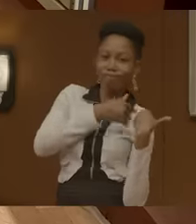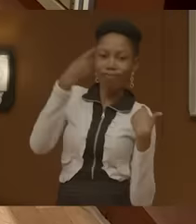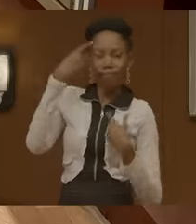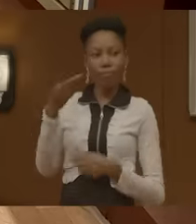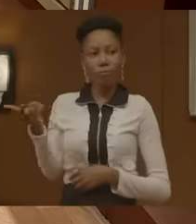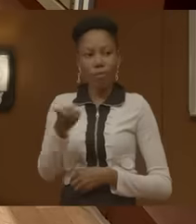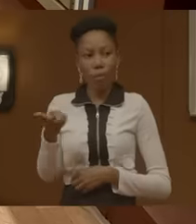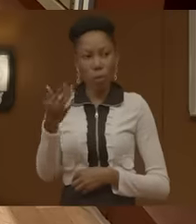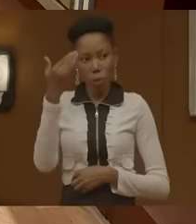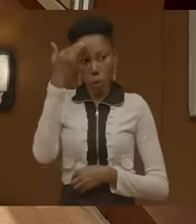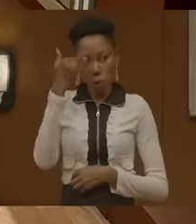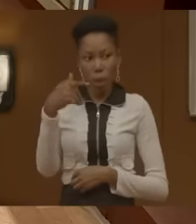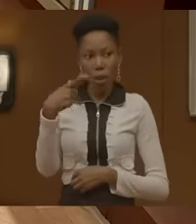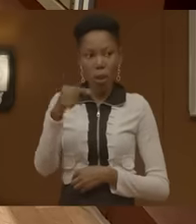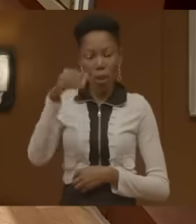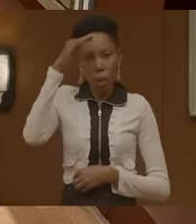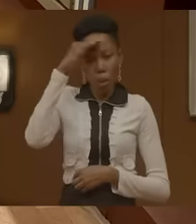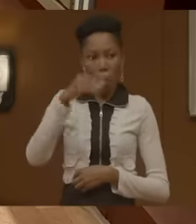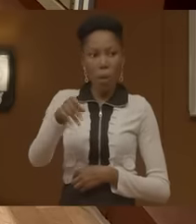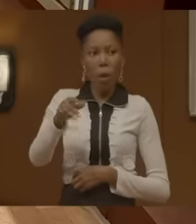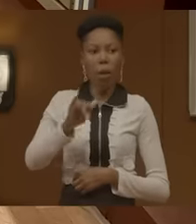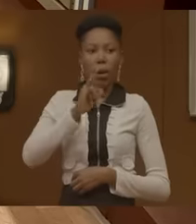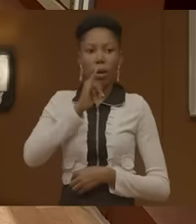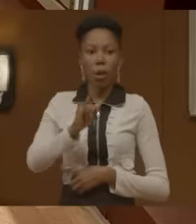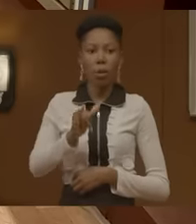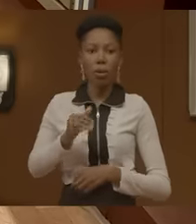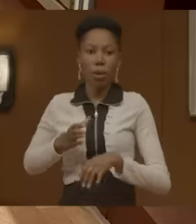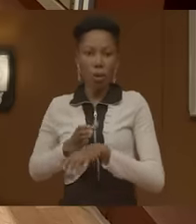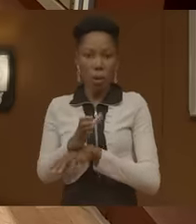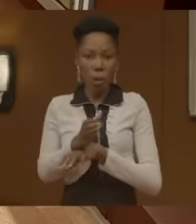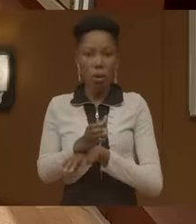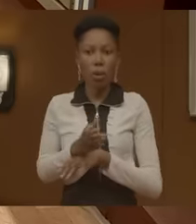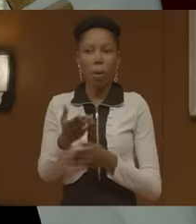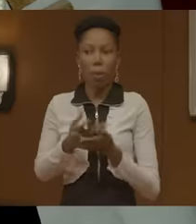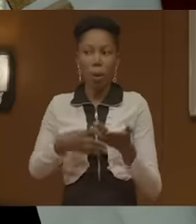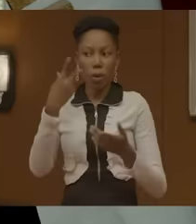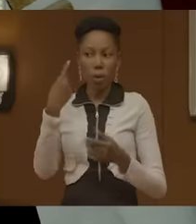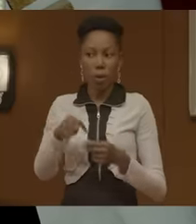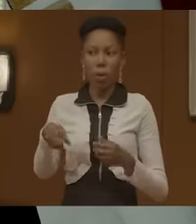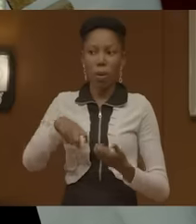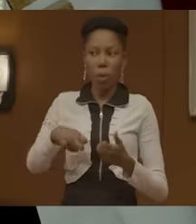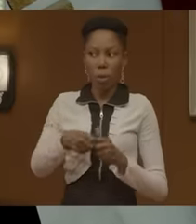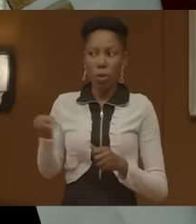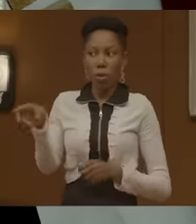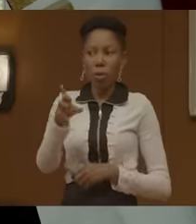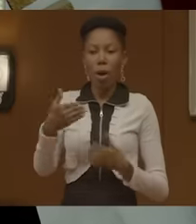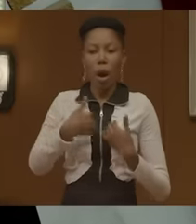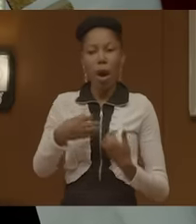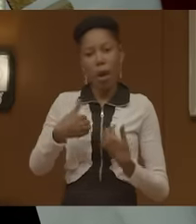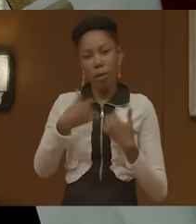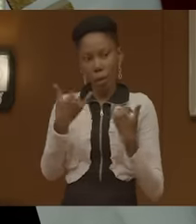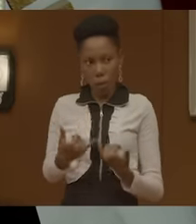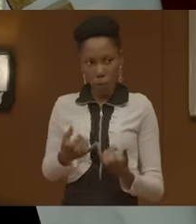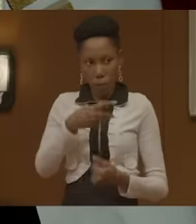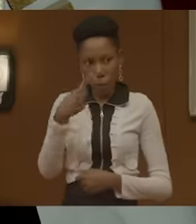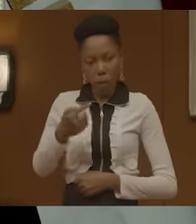it appears that boy's situation is causing part of the problem you are seriously having in the relationship. And